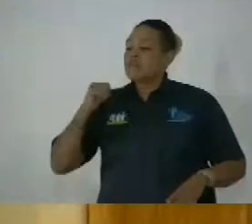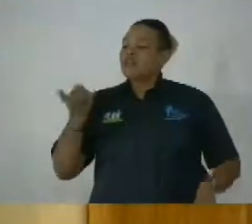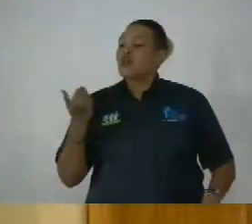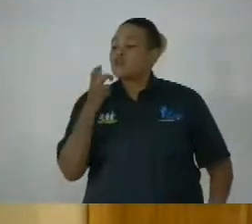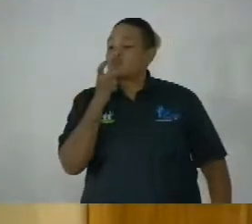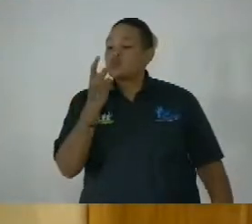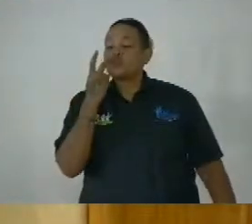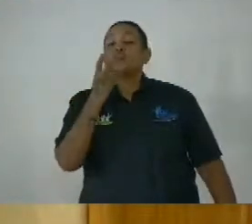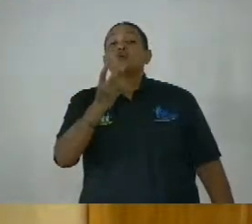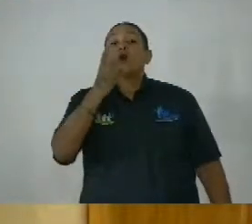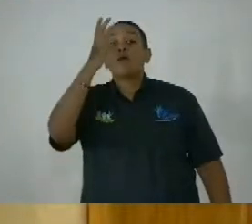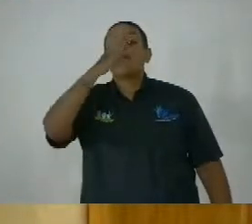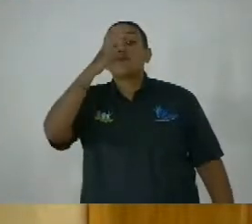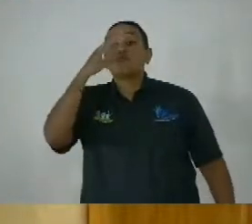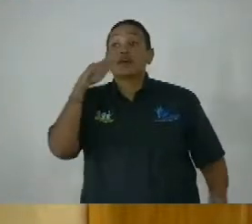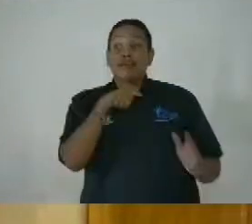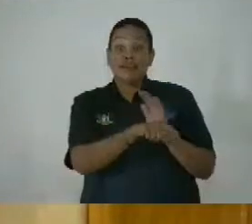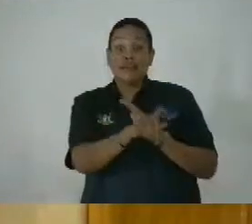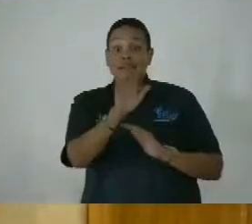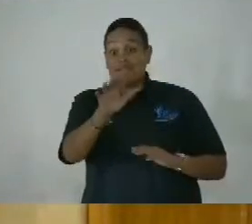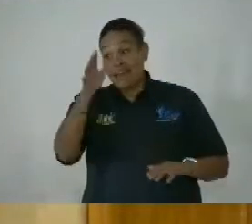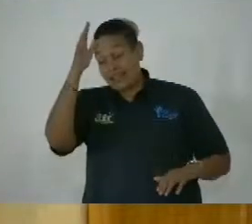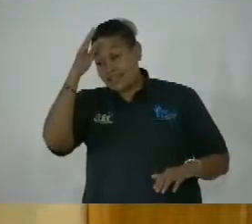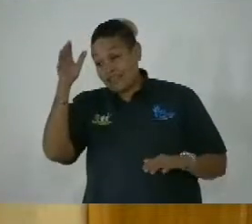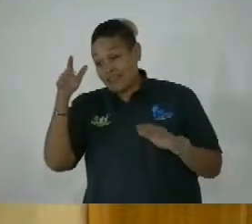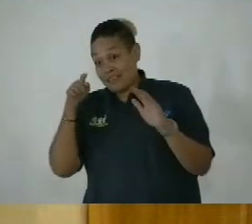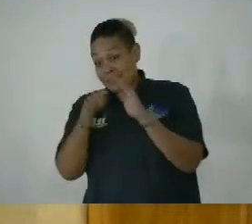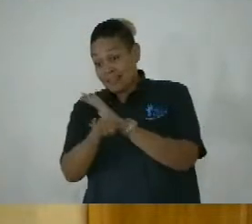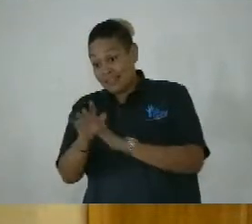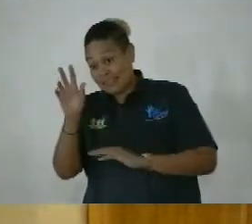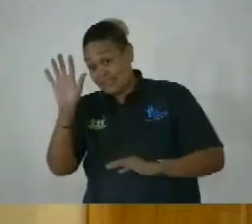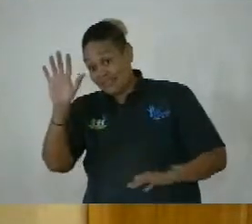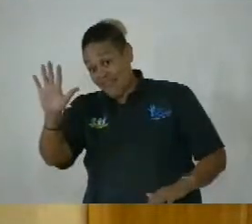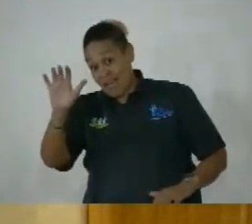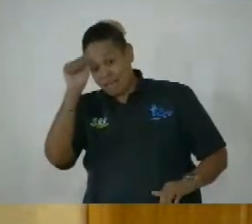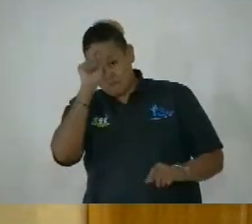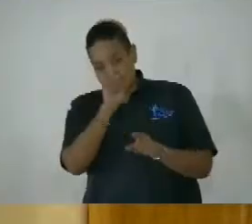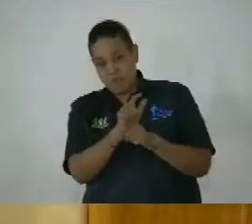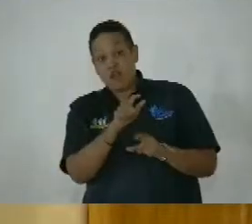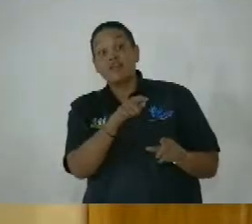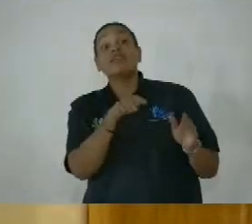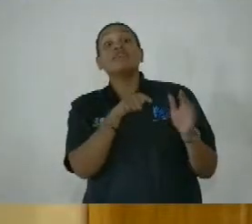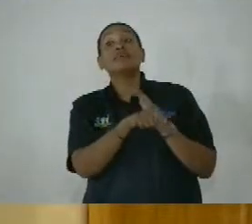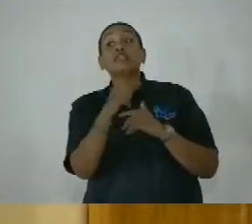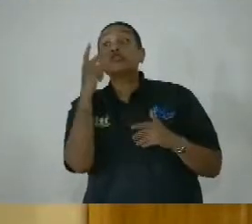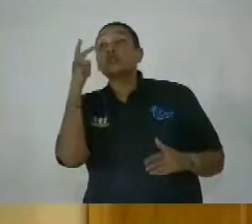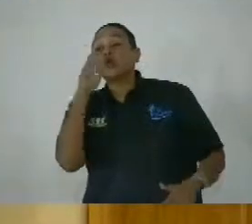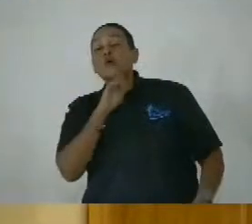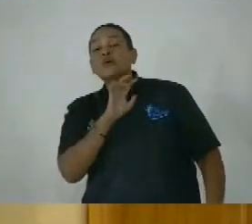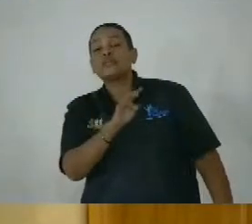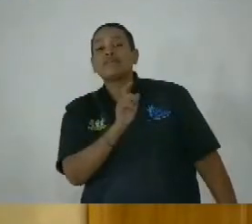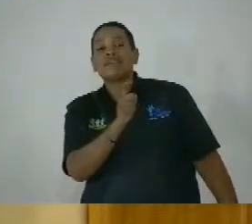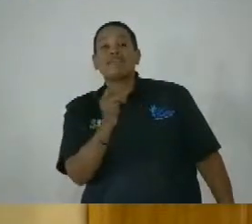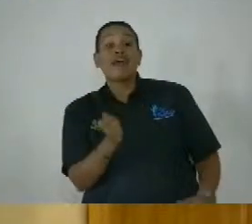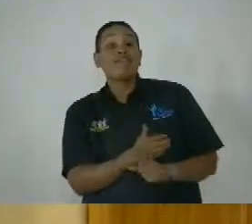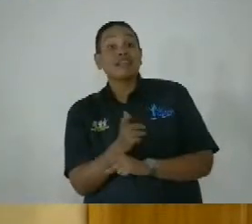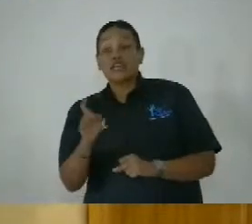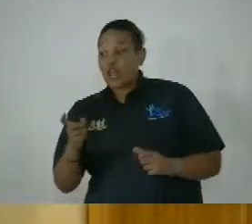mother killed at 5, his father killed at 5, his mother at 7. We have given him everything he needs: